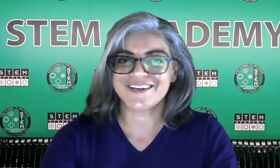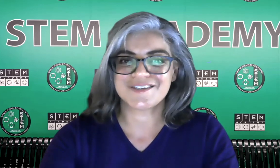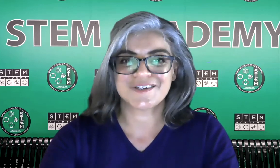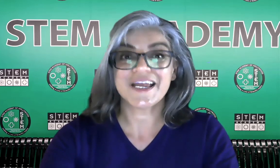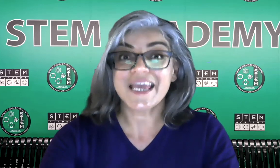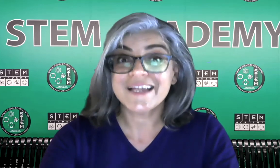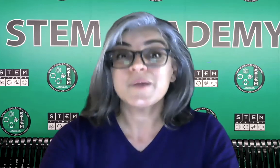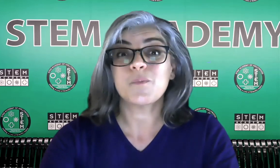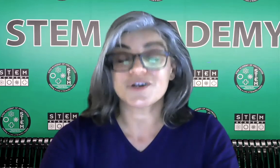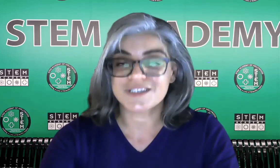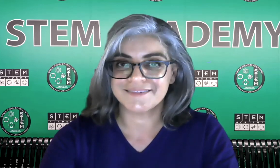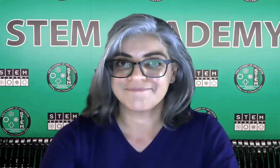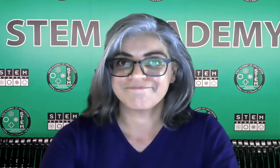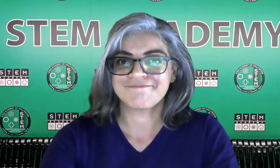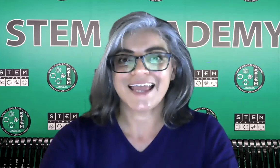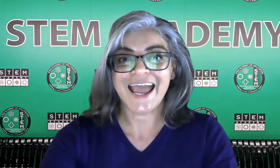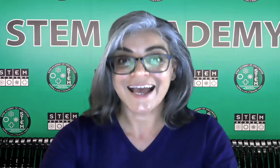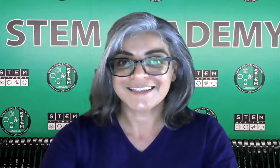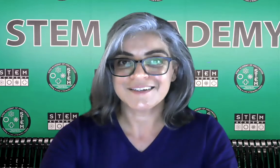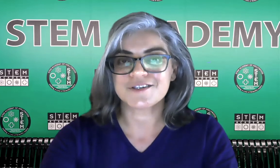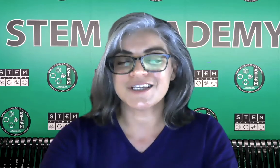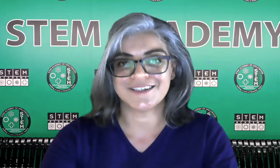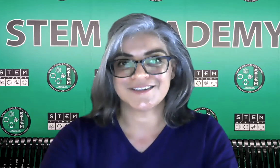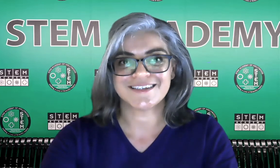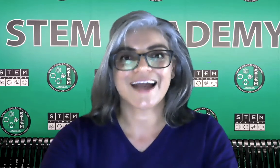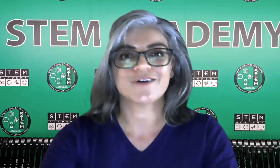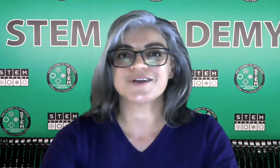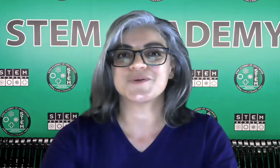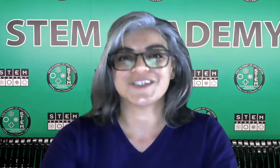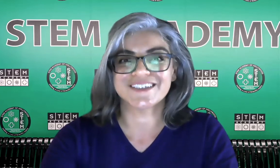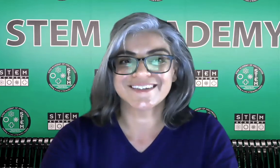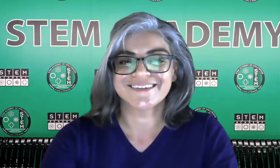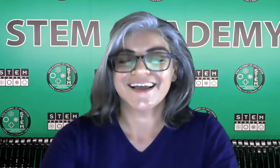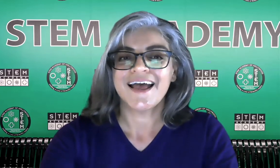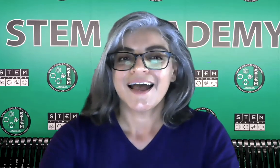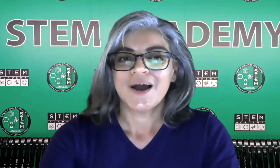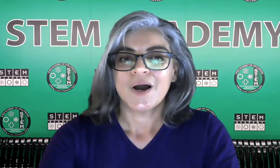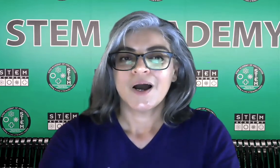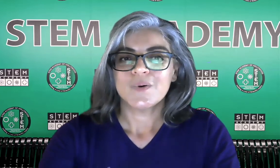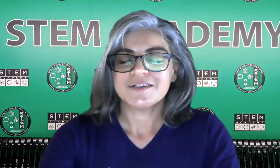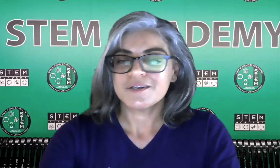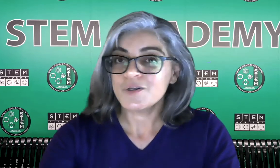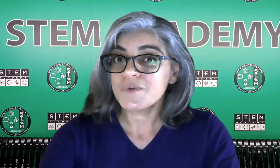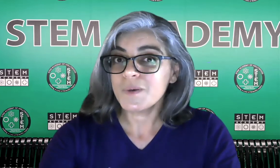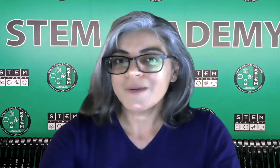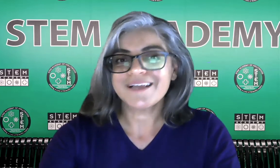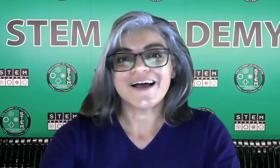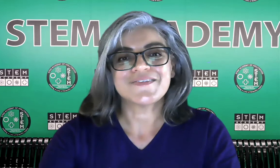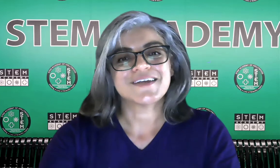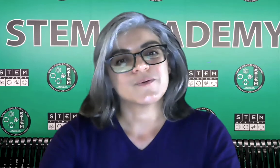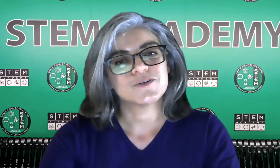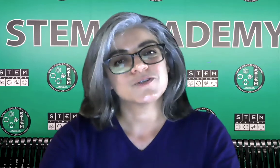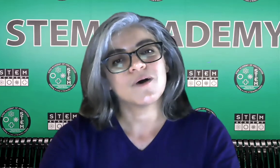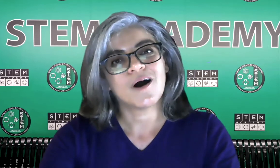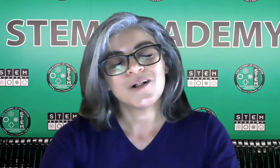students next year in person and our seniors at graduation with a little over one week